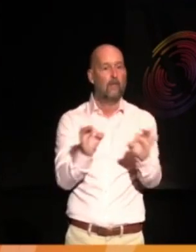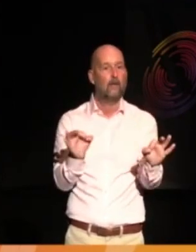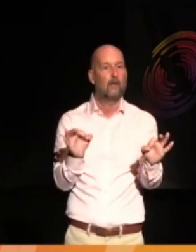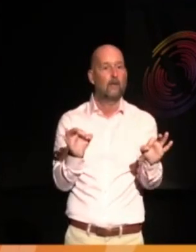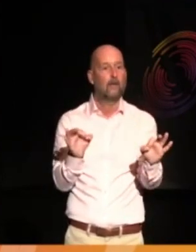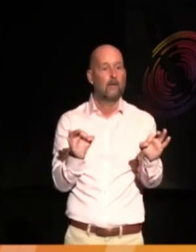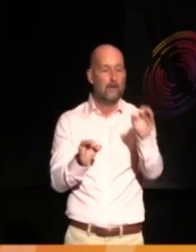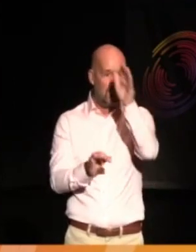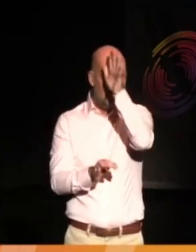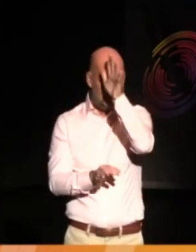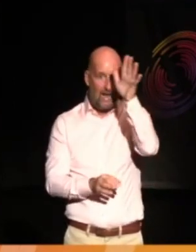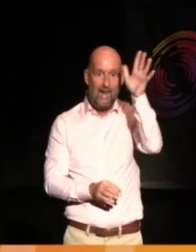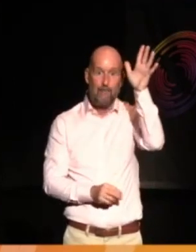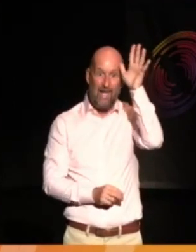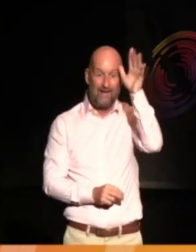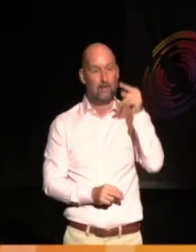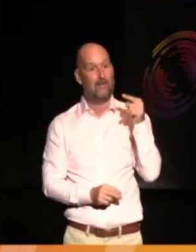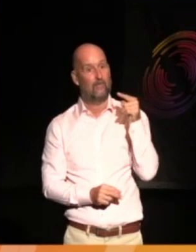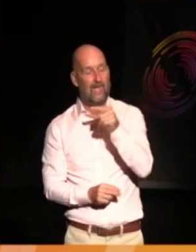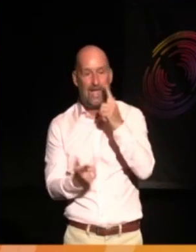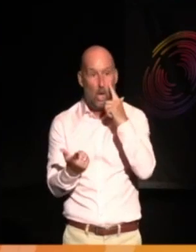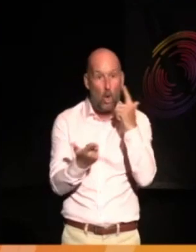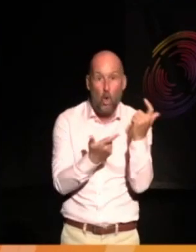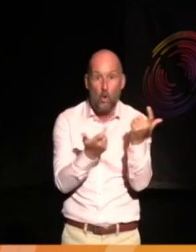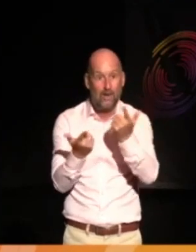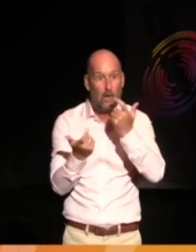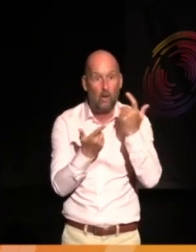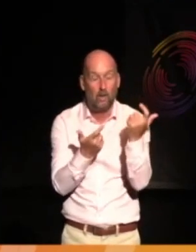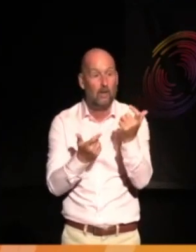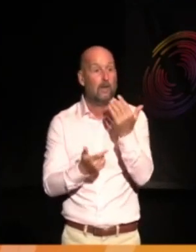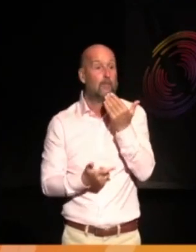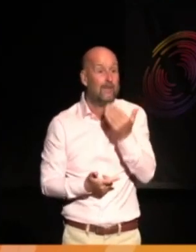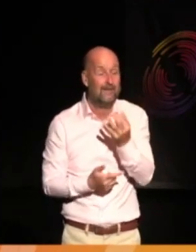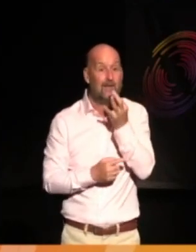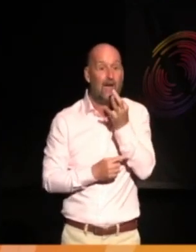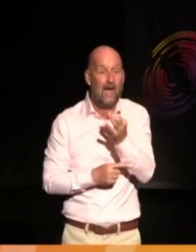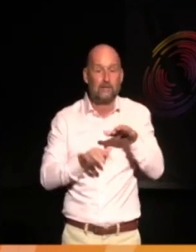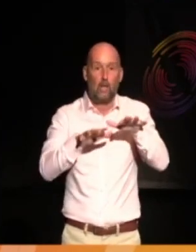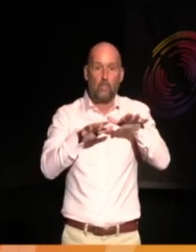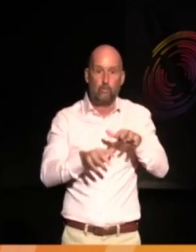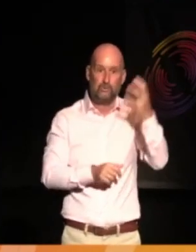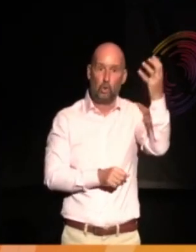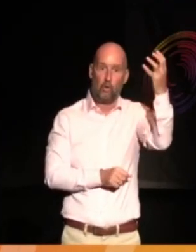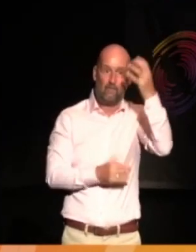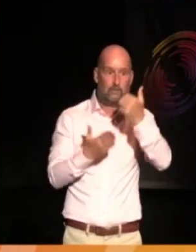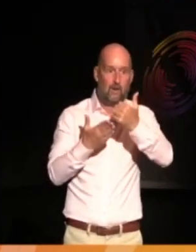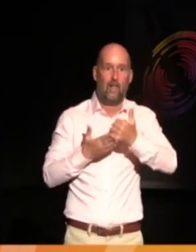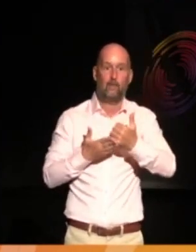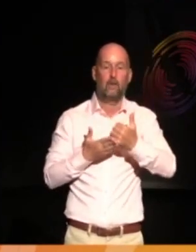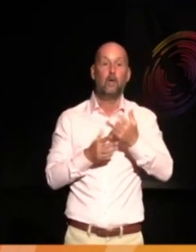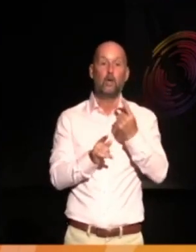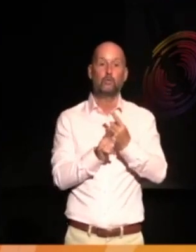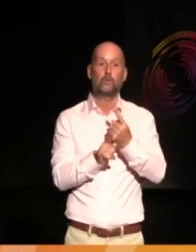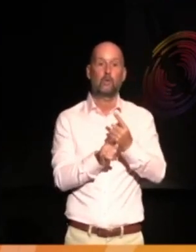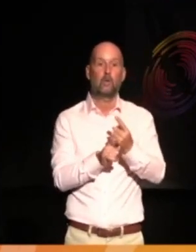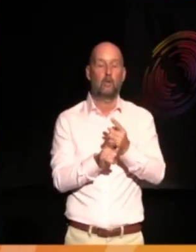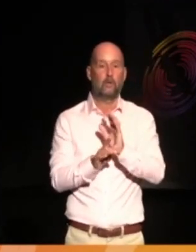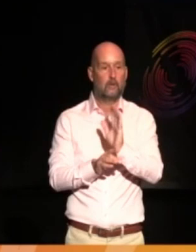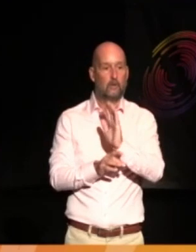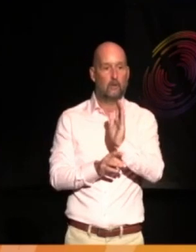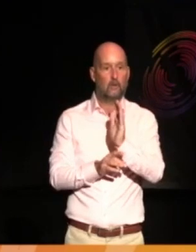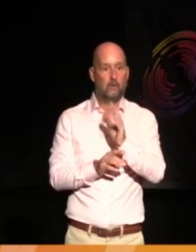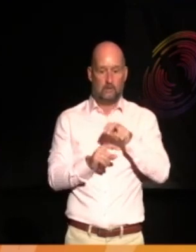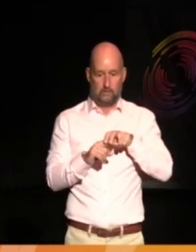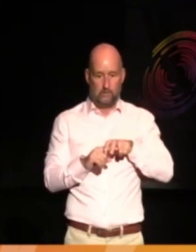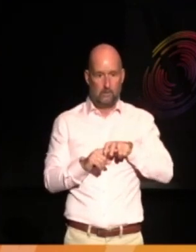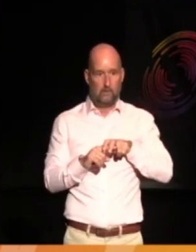Taliban are roaming looking for us, please ask the British government to do something, what can we do? And she talked for a while, and then she said at the end, and I'm basically sitting